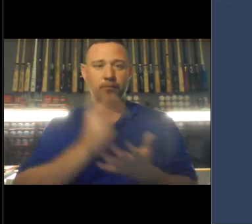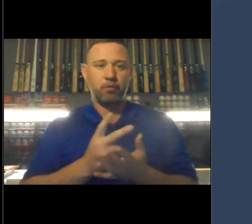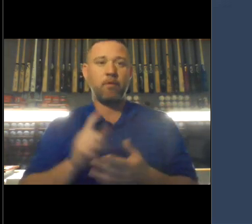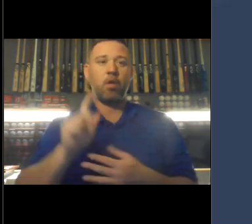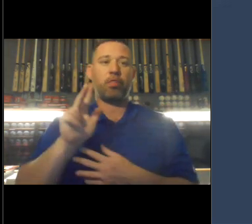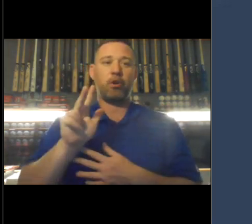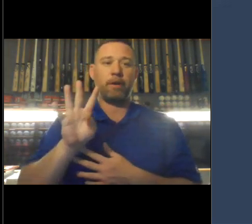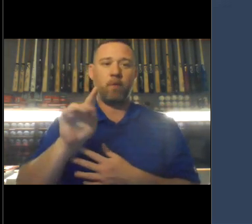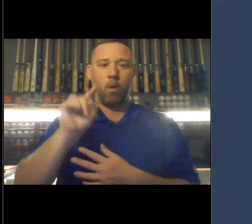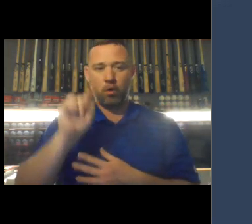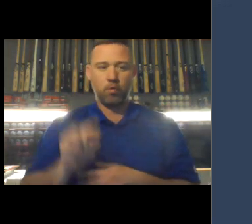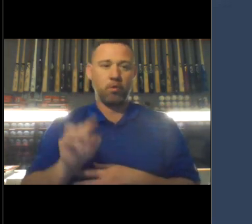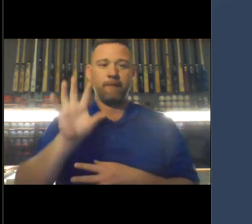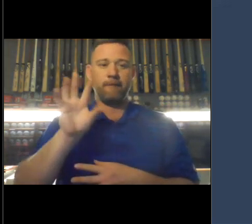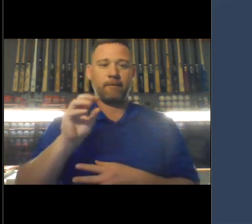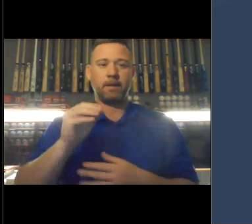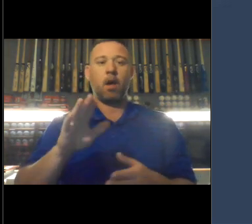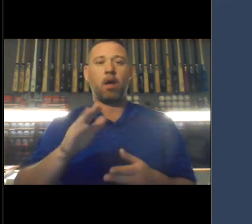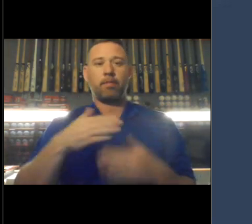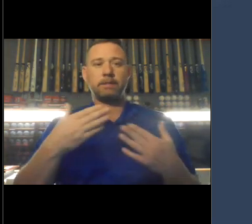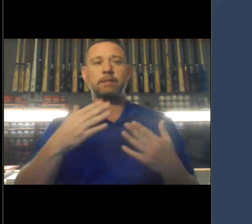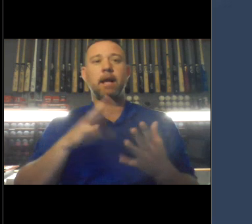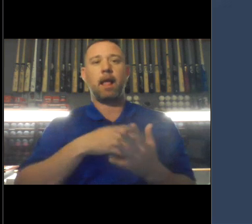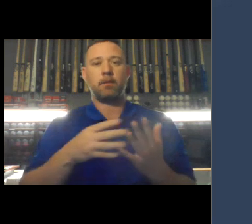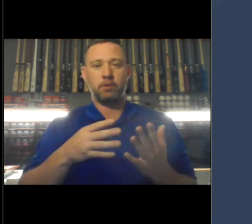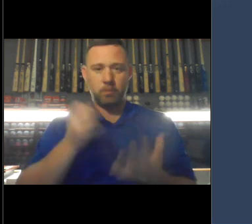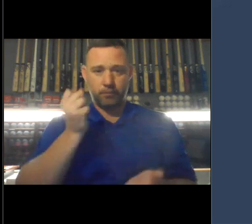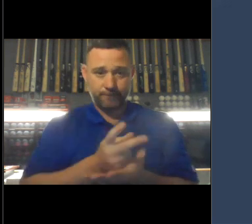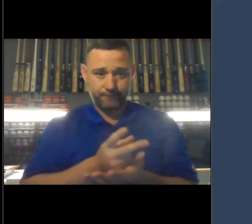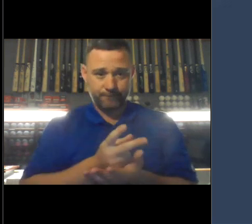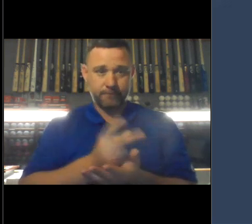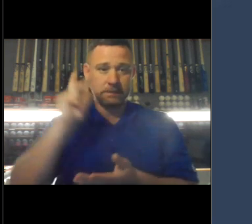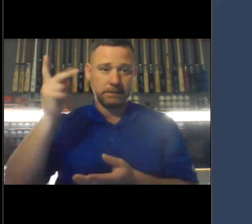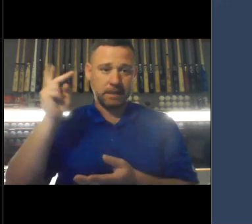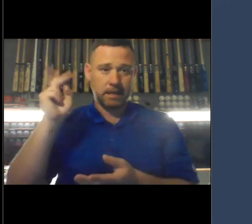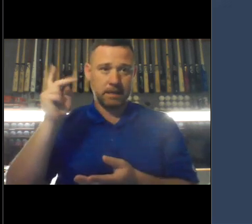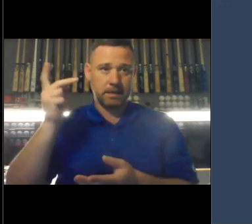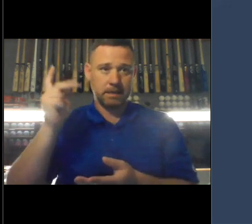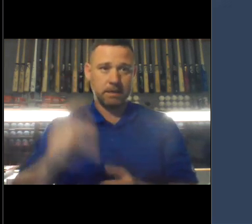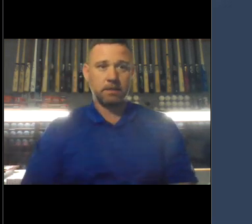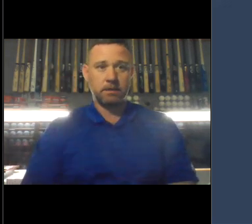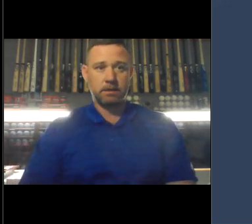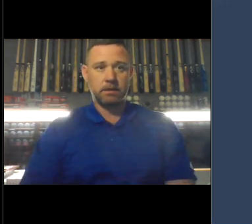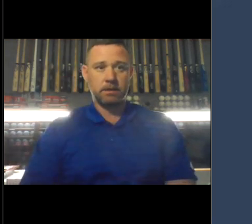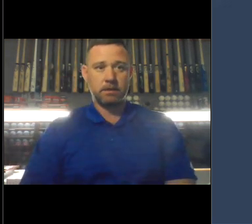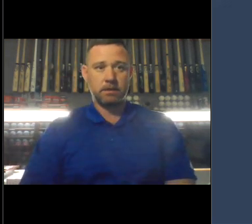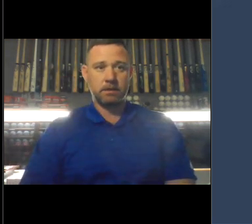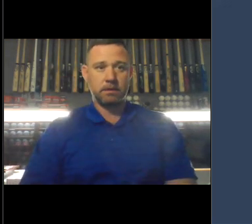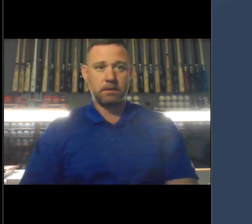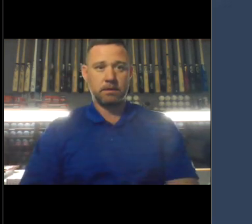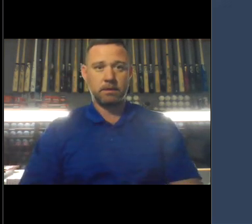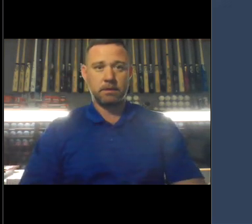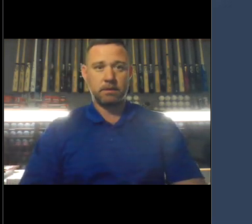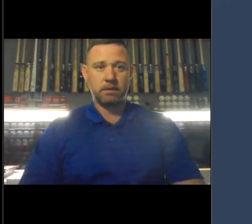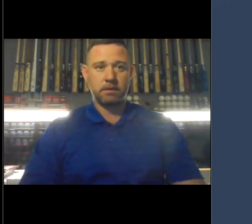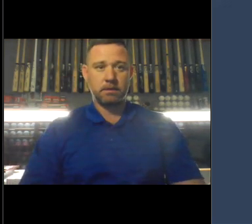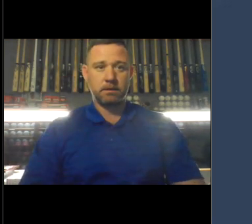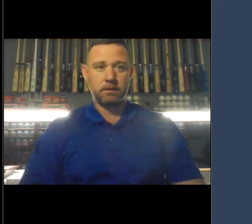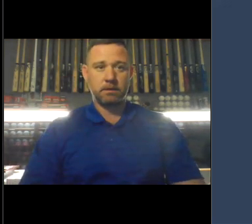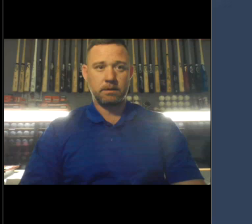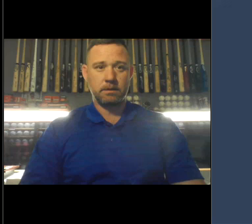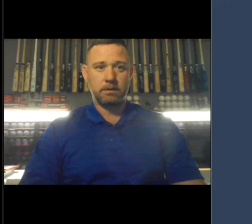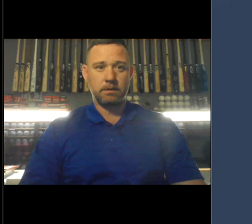through 50 on the consent calendar. Motion to approve, Martinez. Second. Second, Tabelloni. Third. As